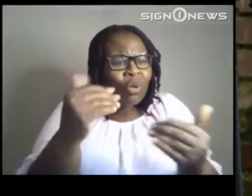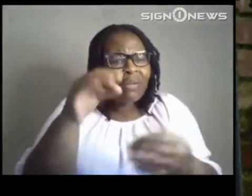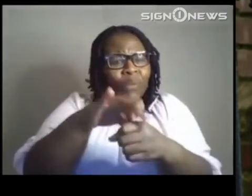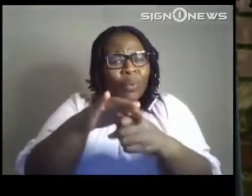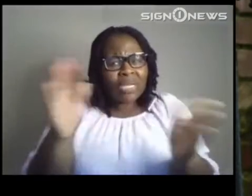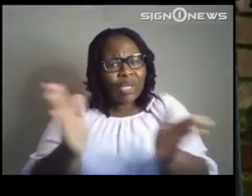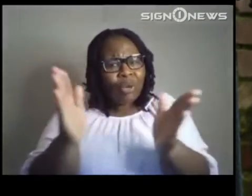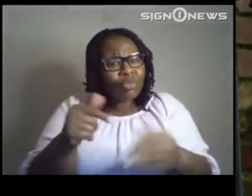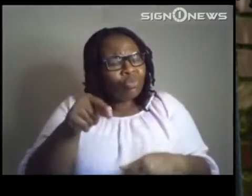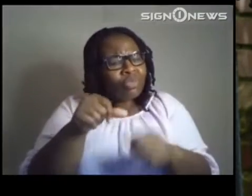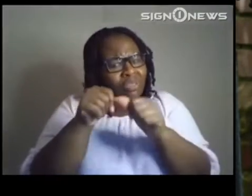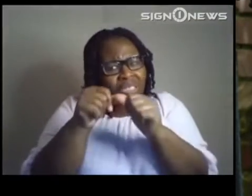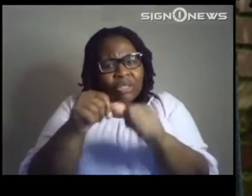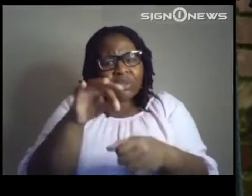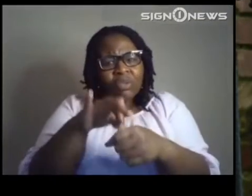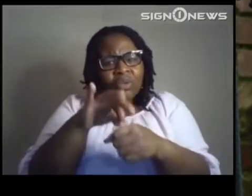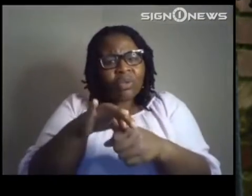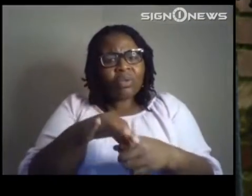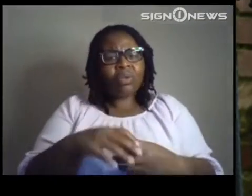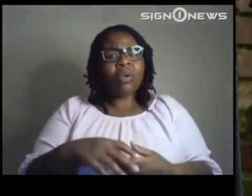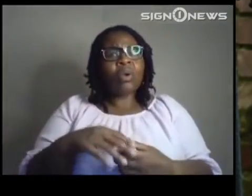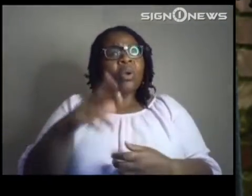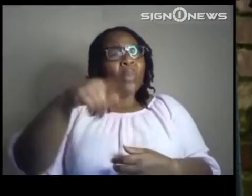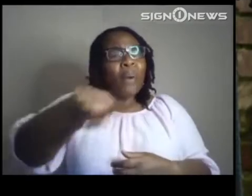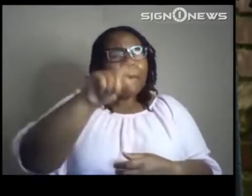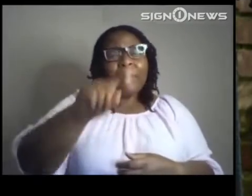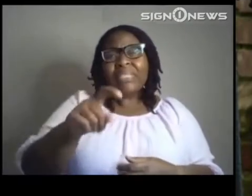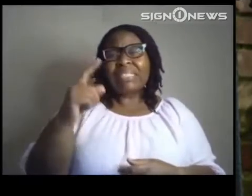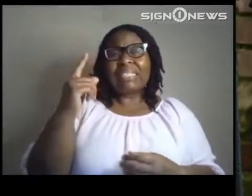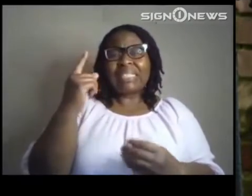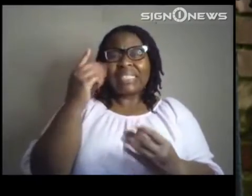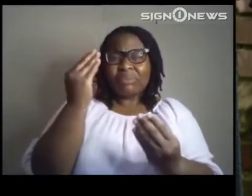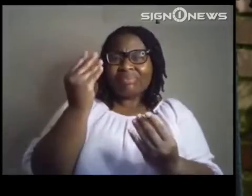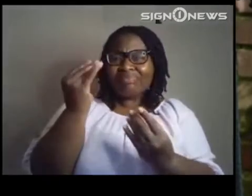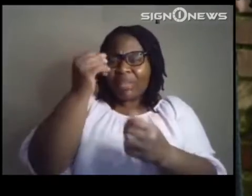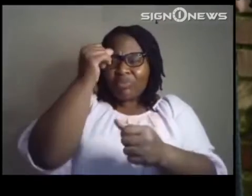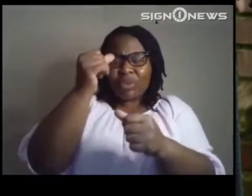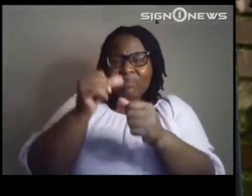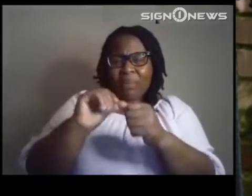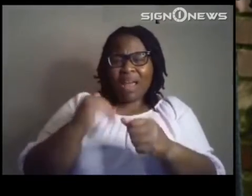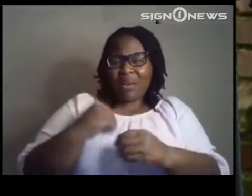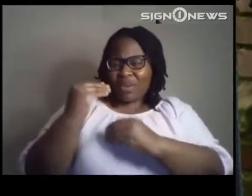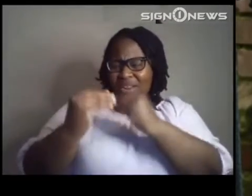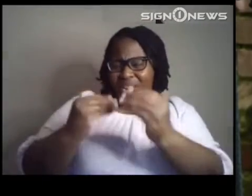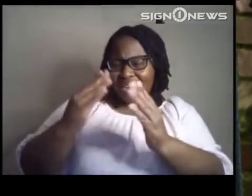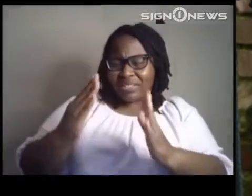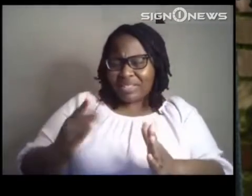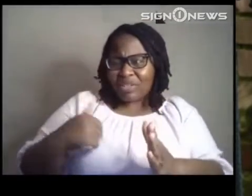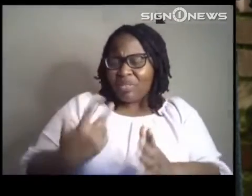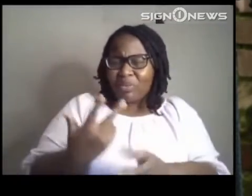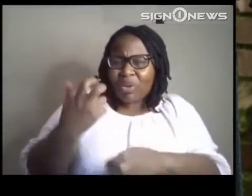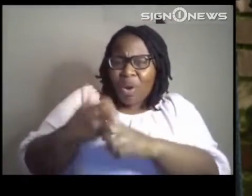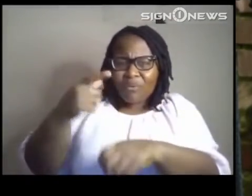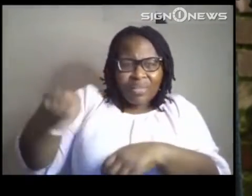because people got to think about how hard it was for our ancestors. And if we don't vote,